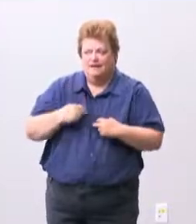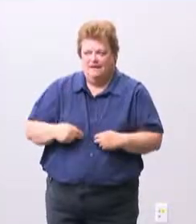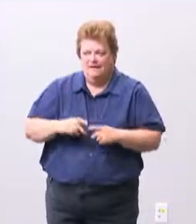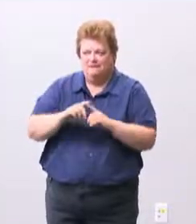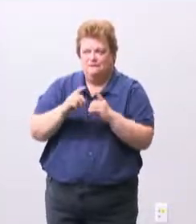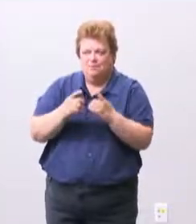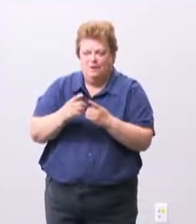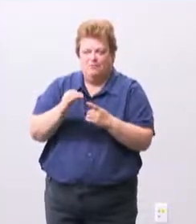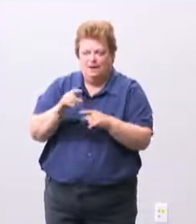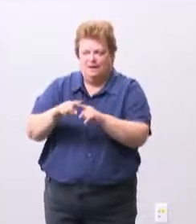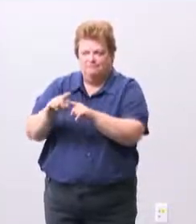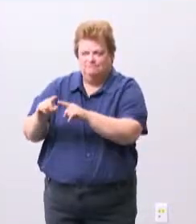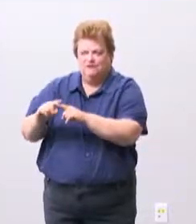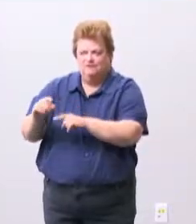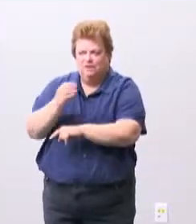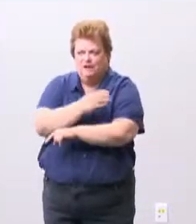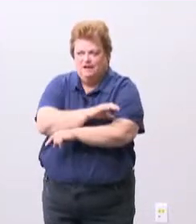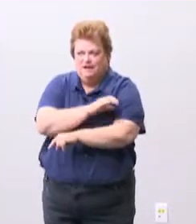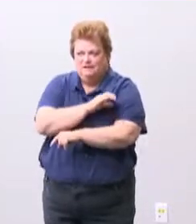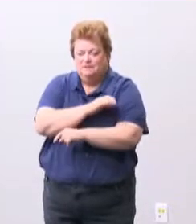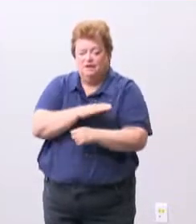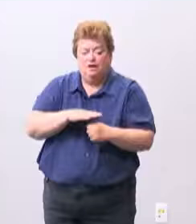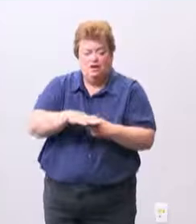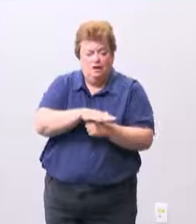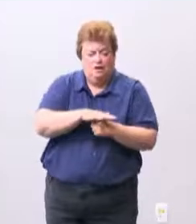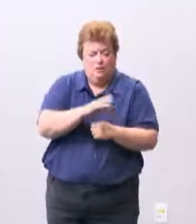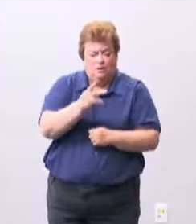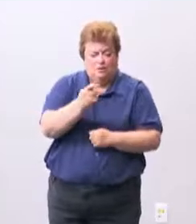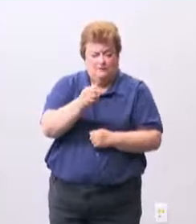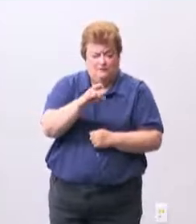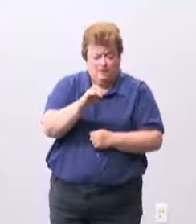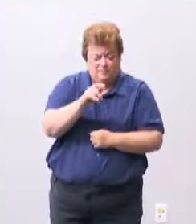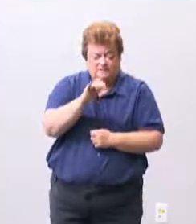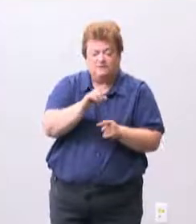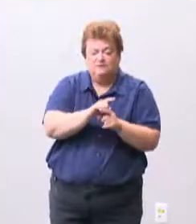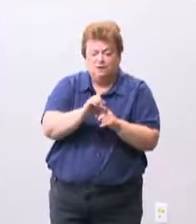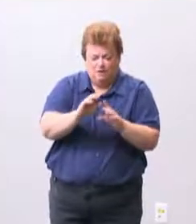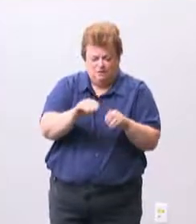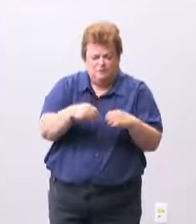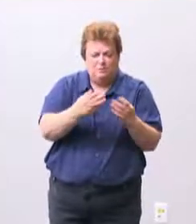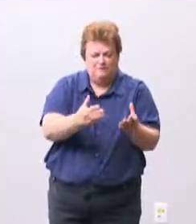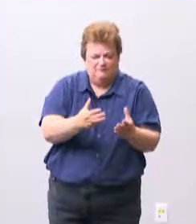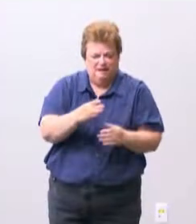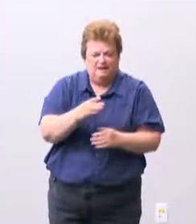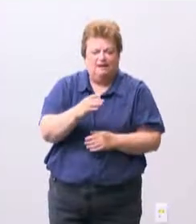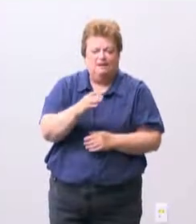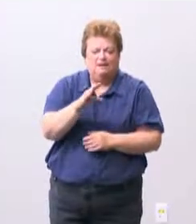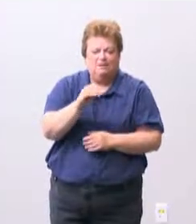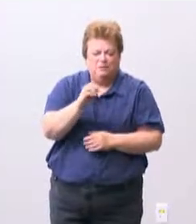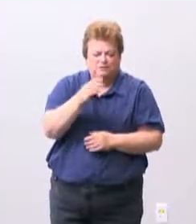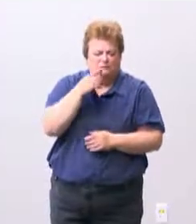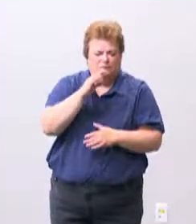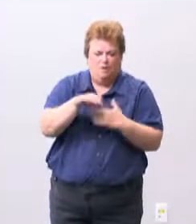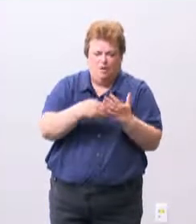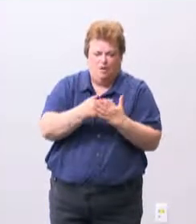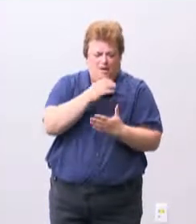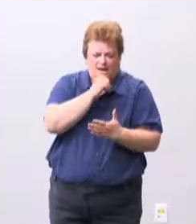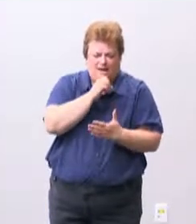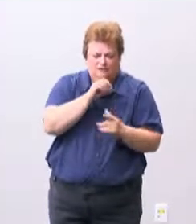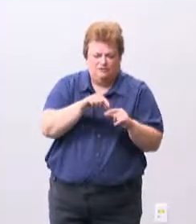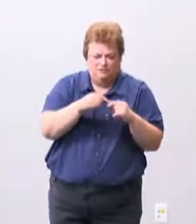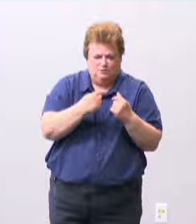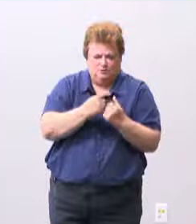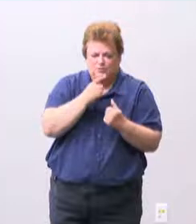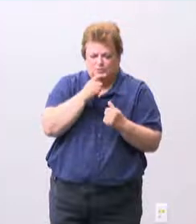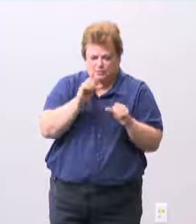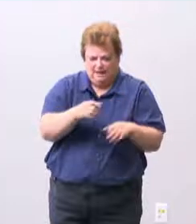clinics. Several local pharmacies are also providing Pfizer booster doses to all ages and groups who are eligible.